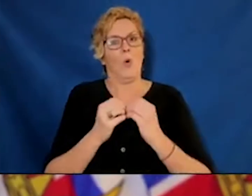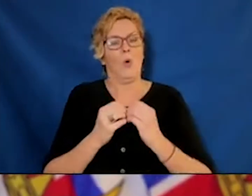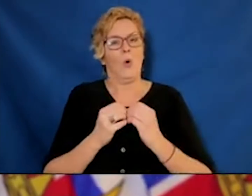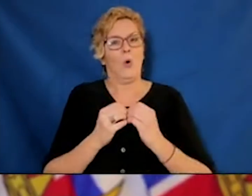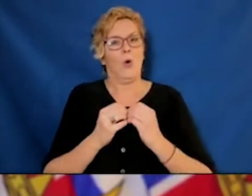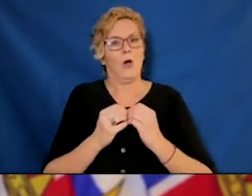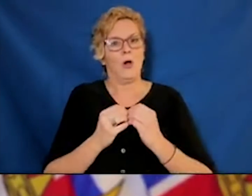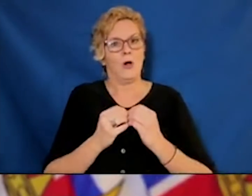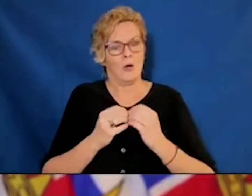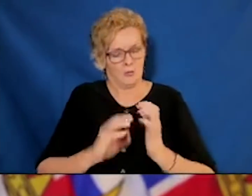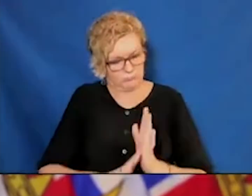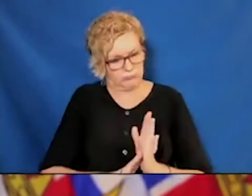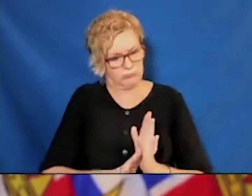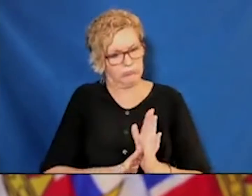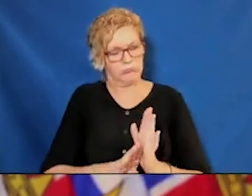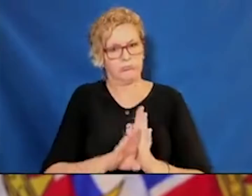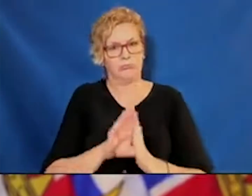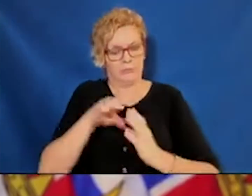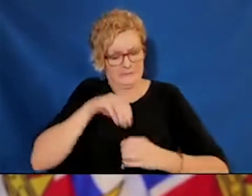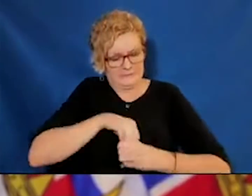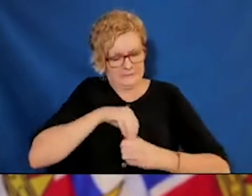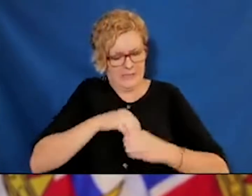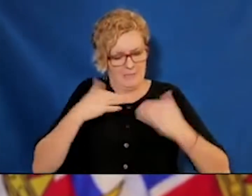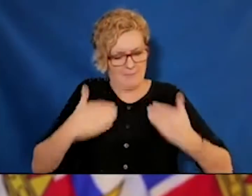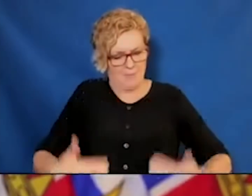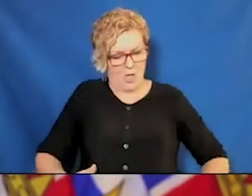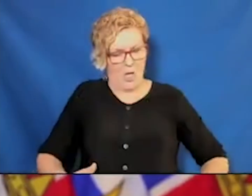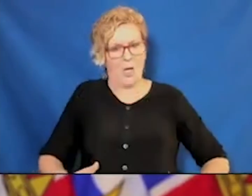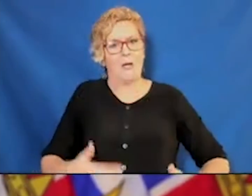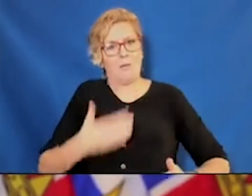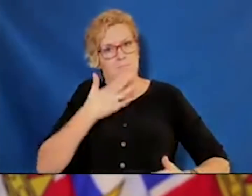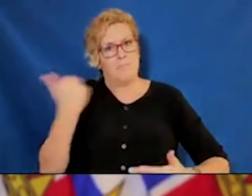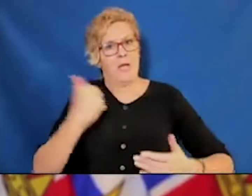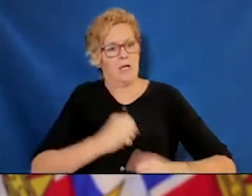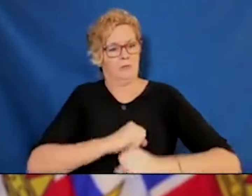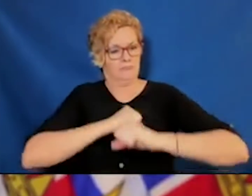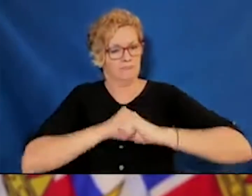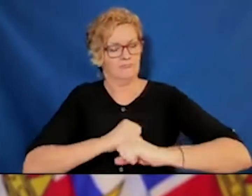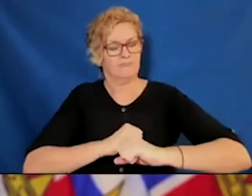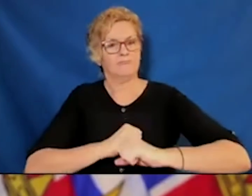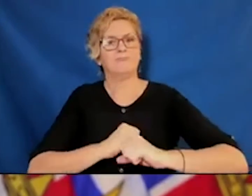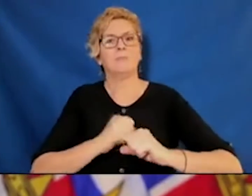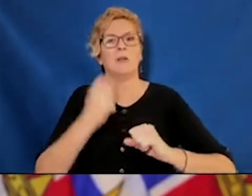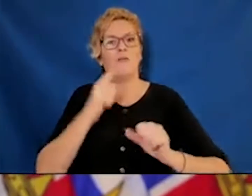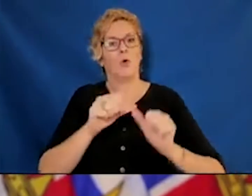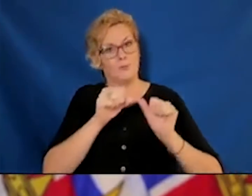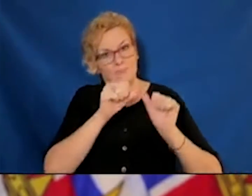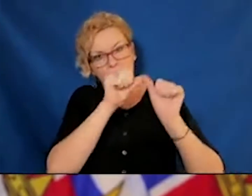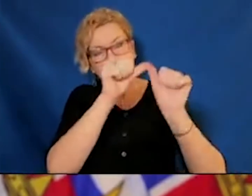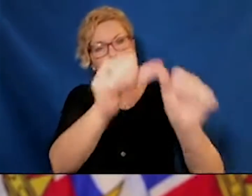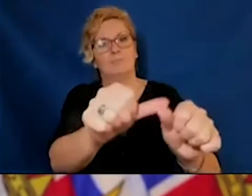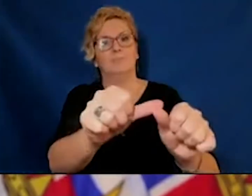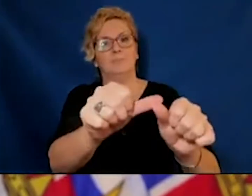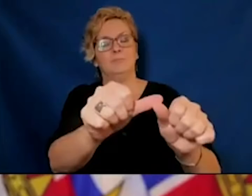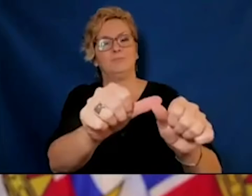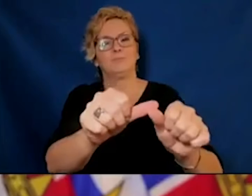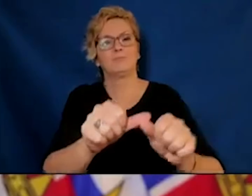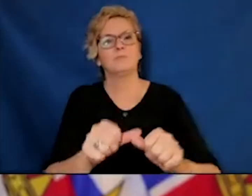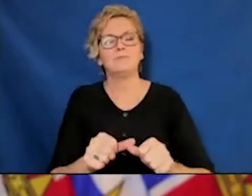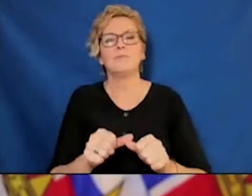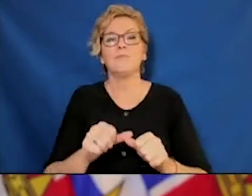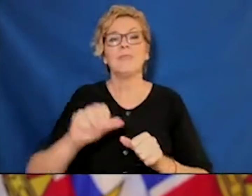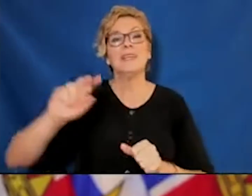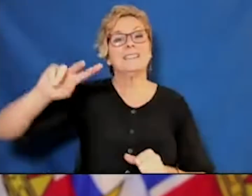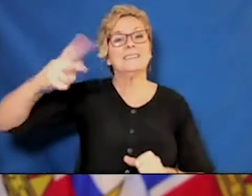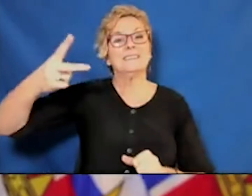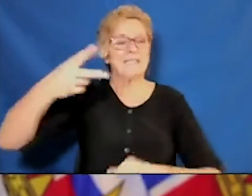provide more durable and longer lasting, for a longer period of time, immunity. And that's what we call a boost. And we call this a